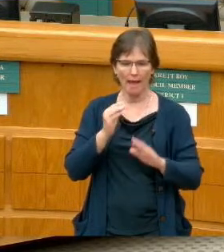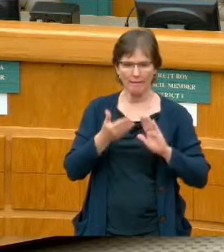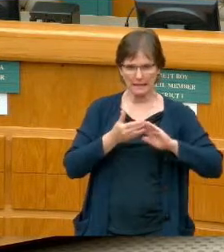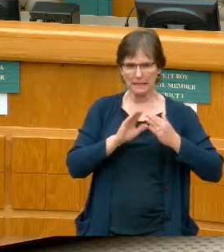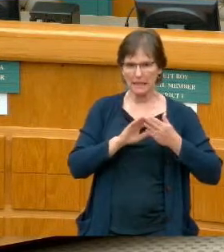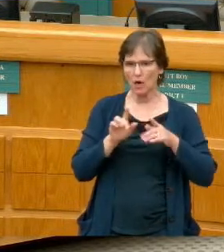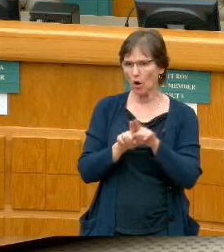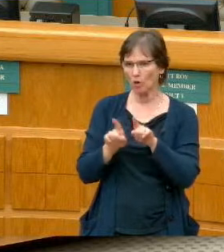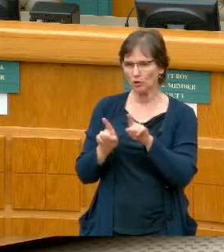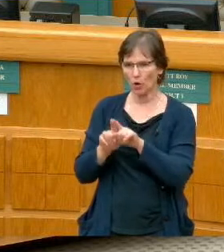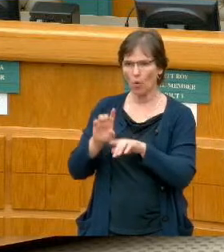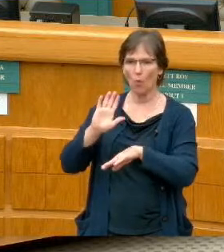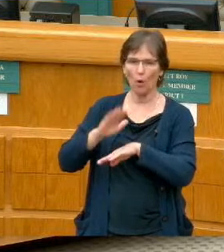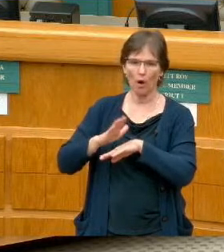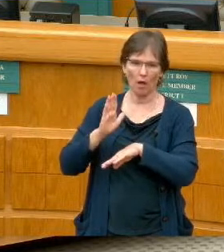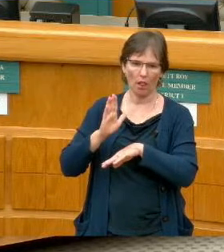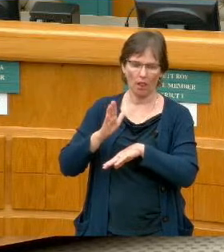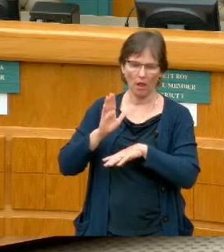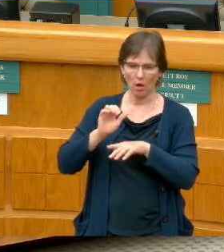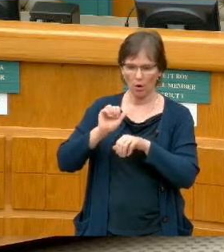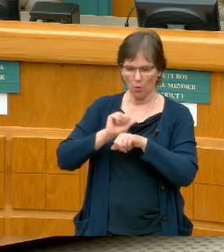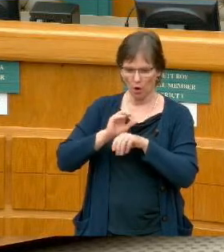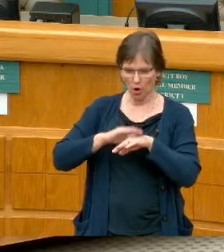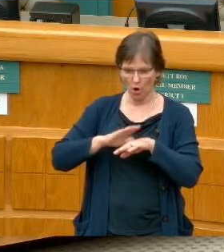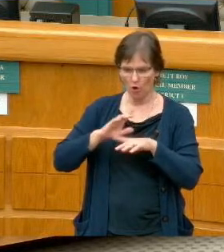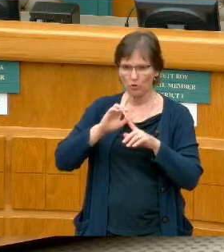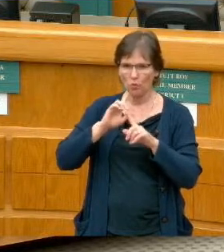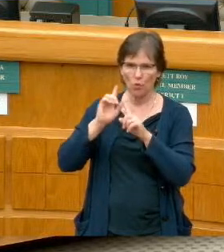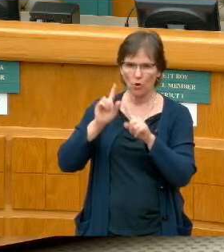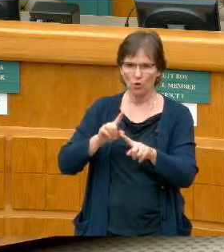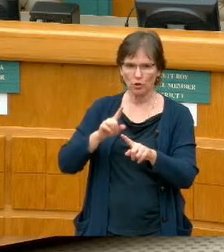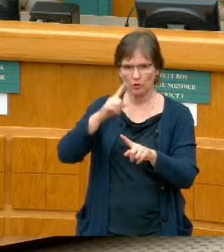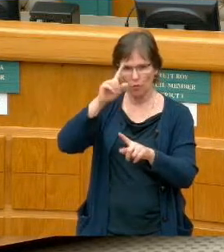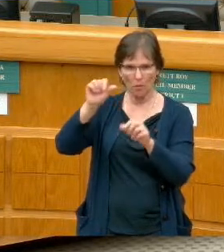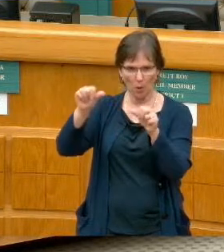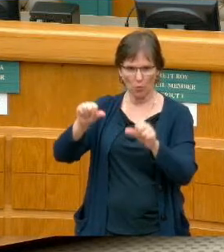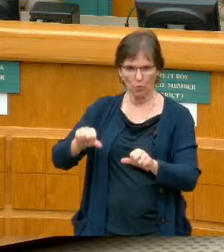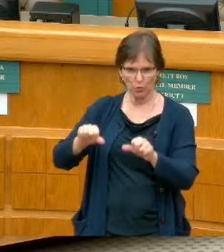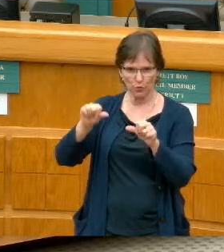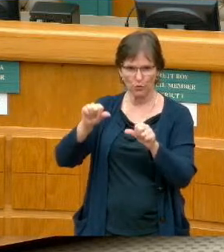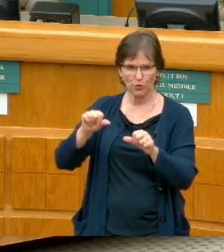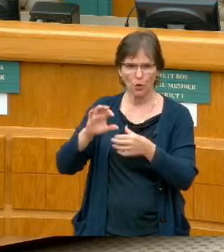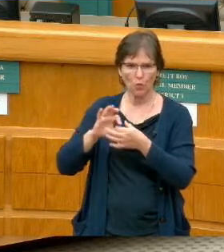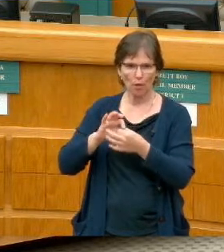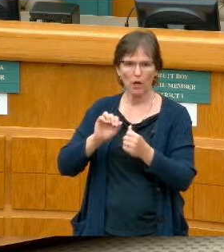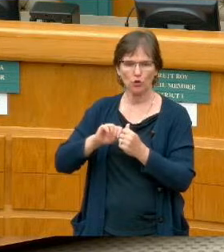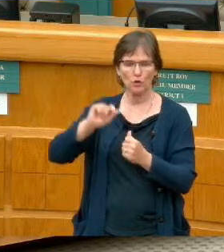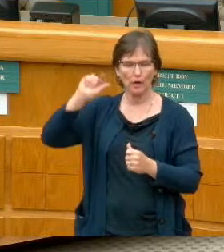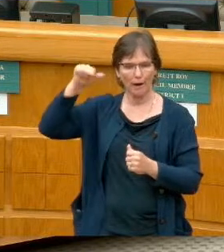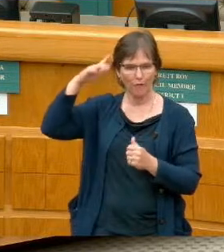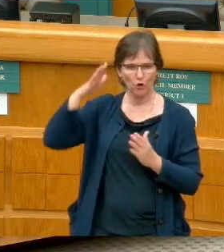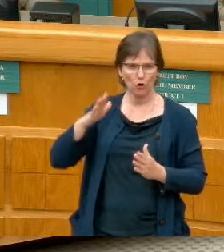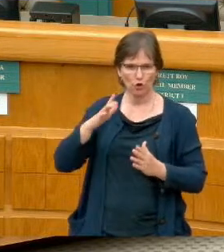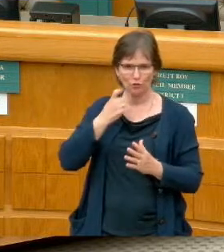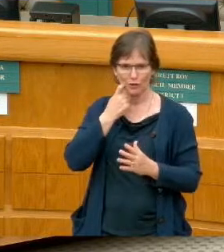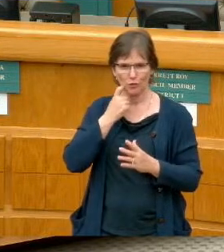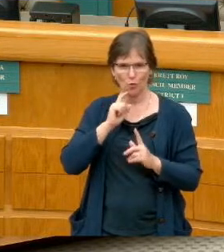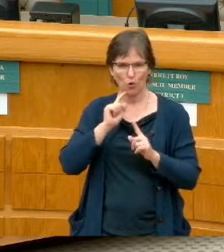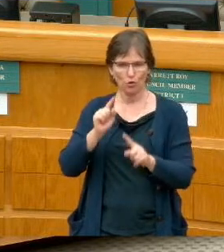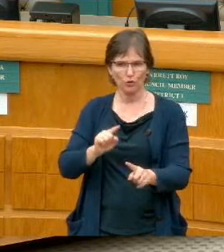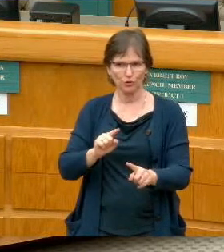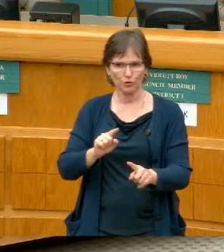of what the governor does. But for those that are planning for the 75% capacity, that's Monday, September